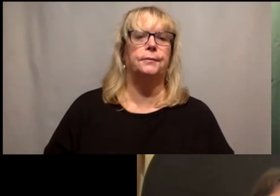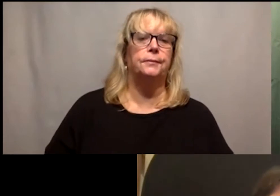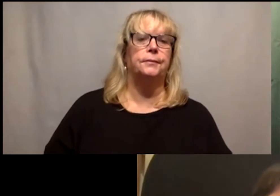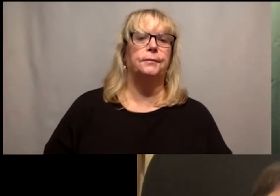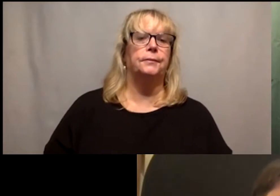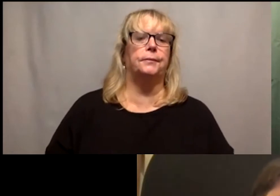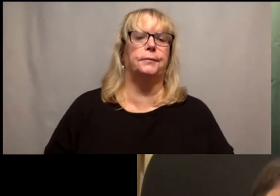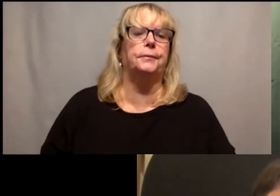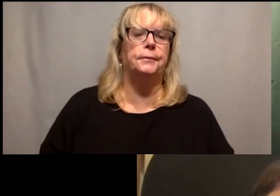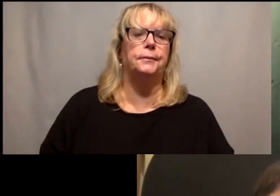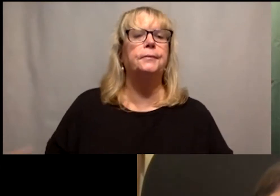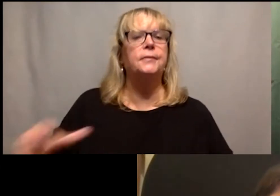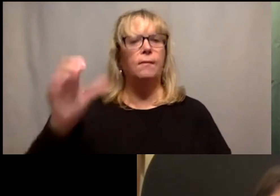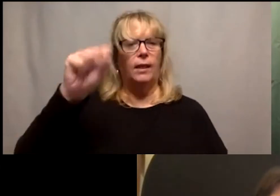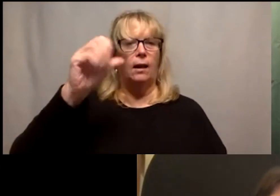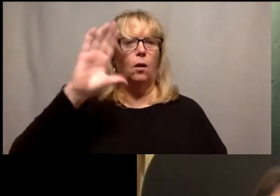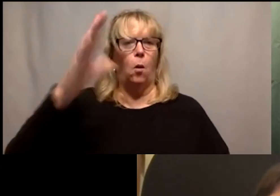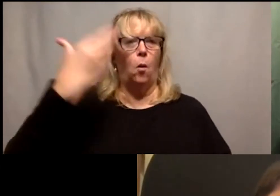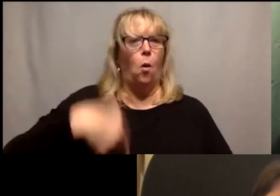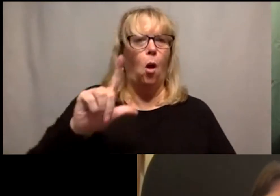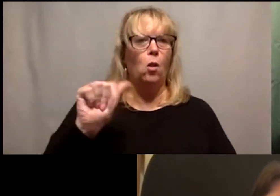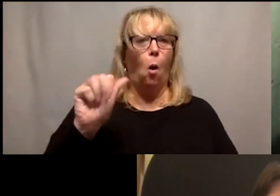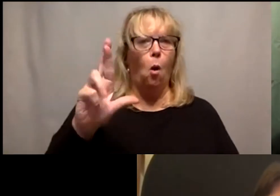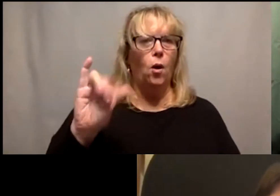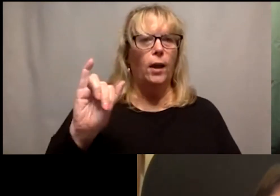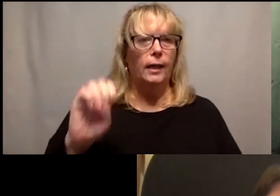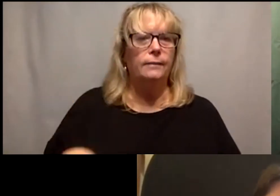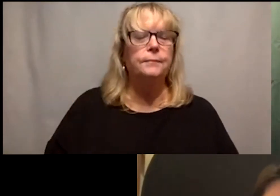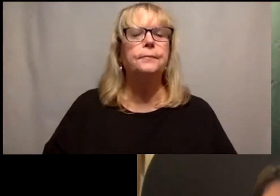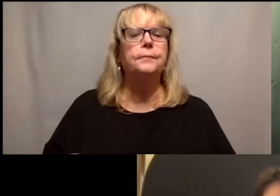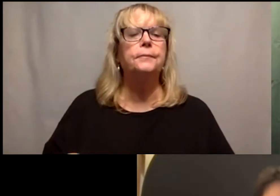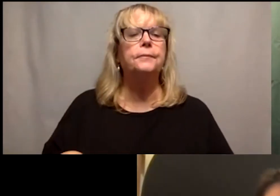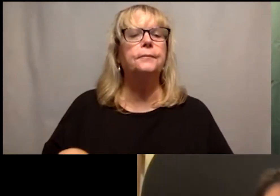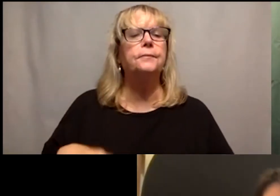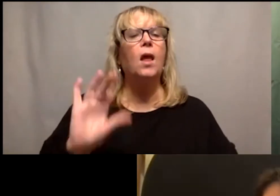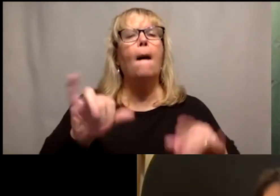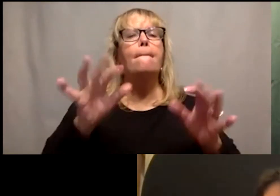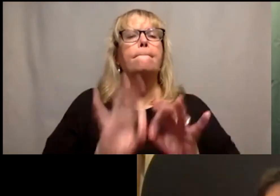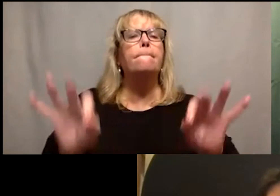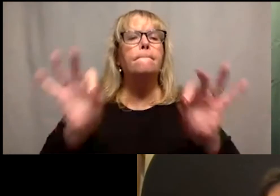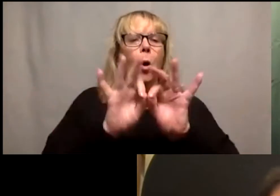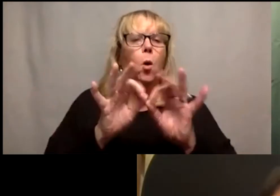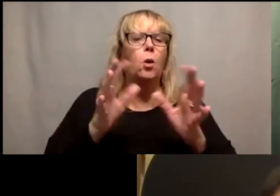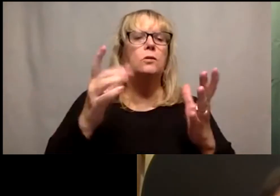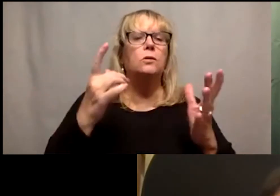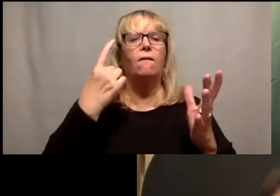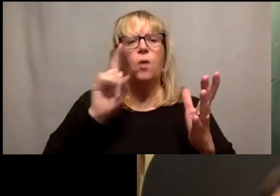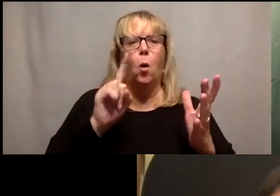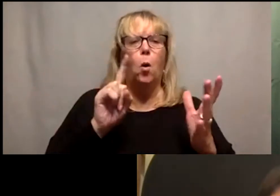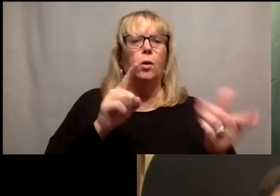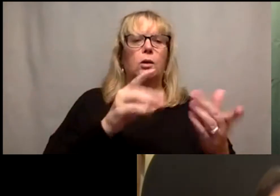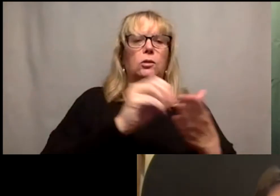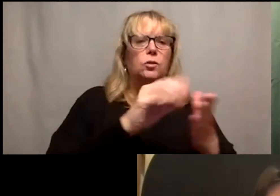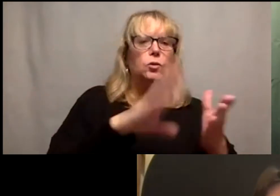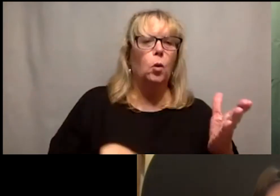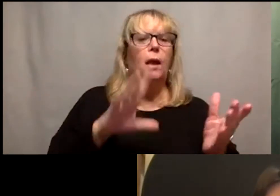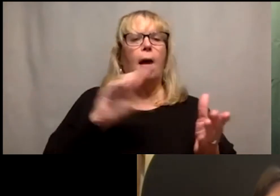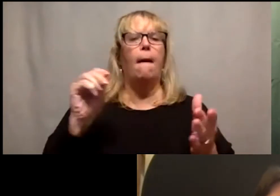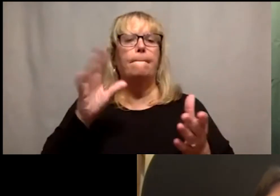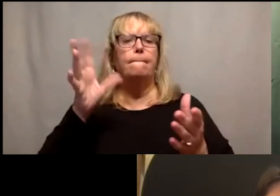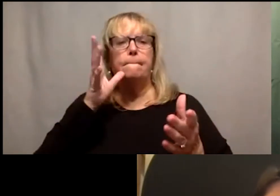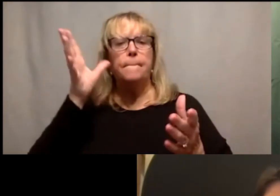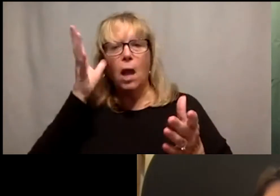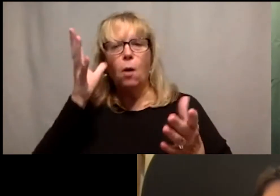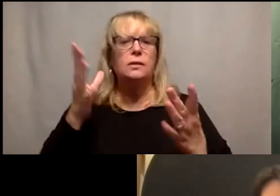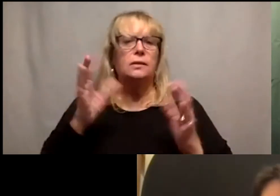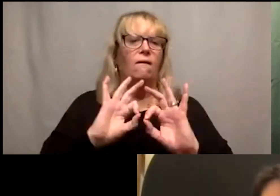Lori here. So the importance for both you, the student, and parents and your family